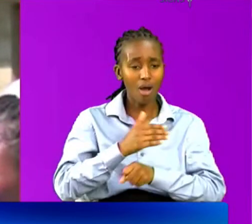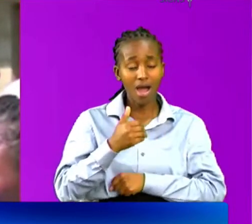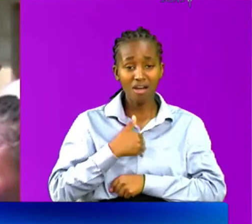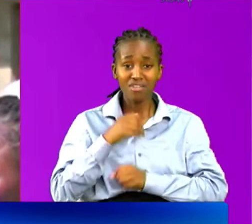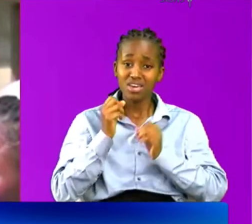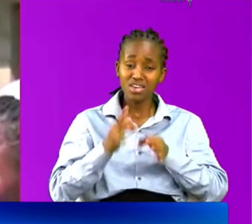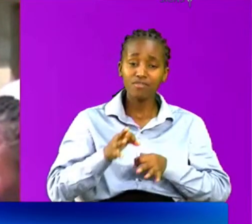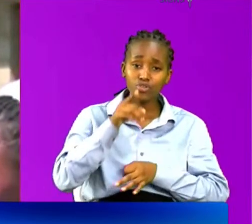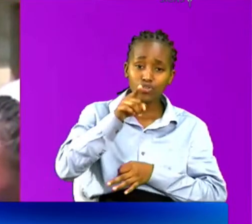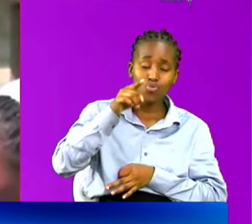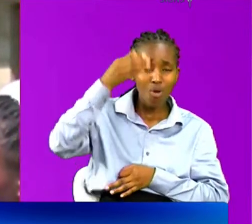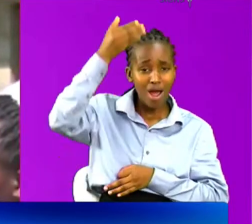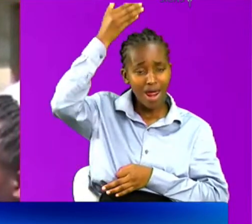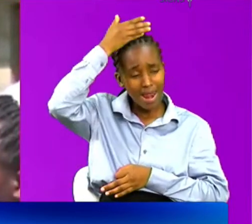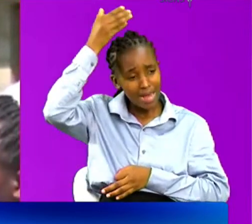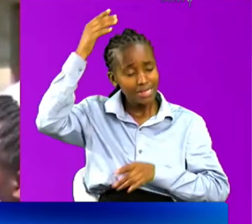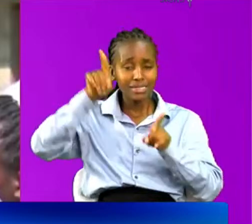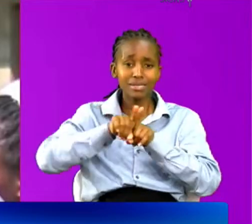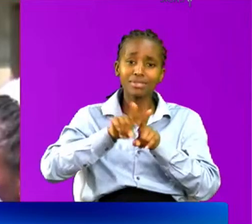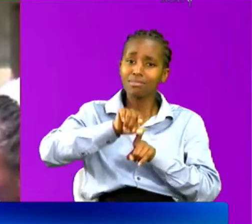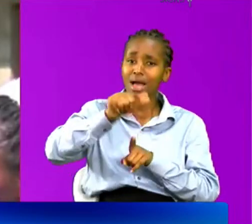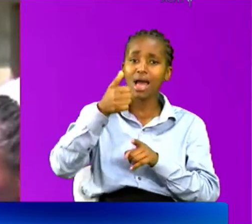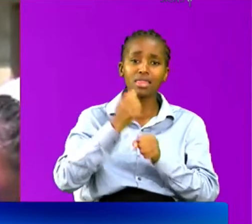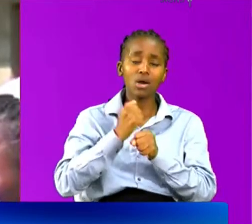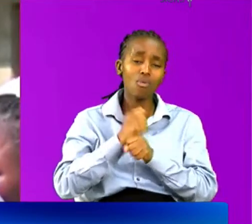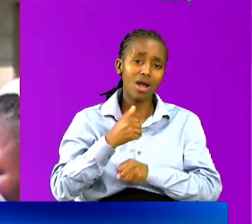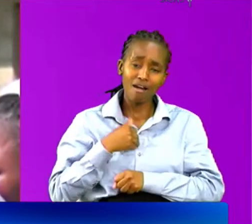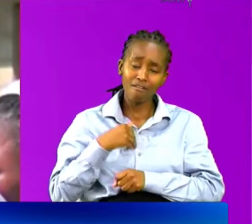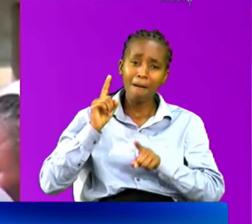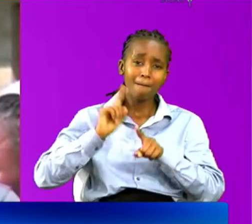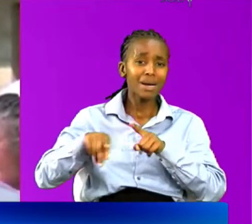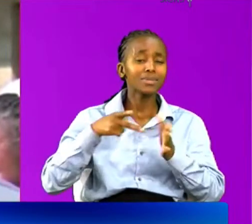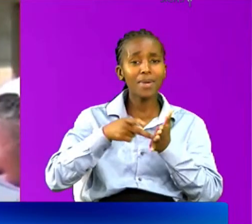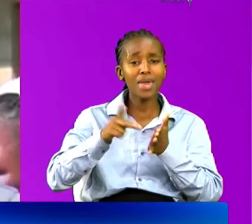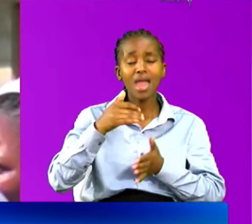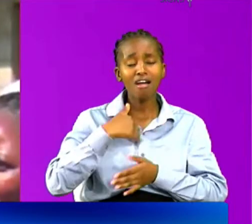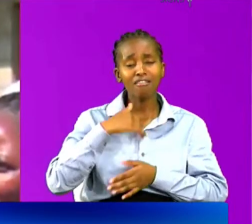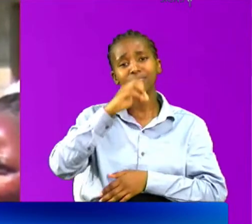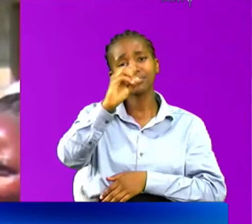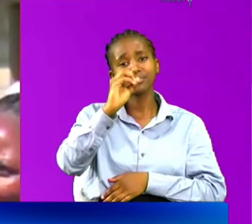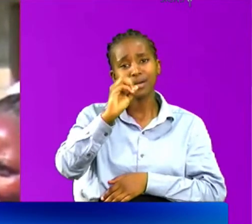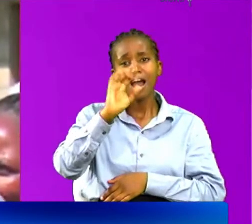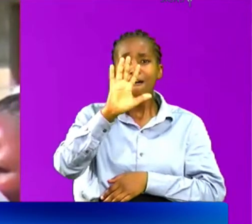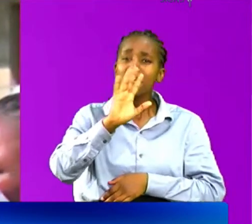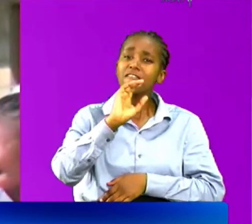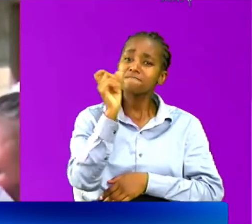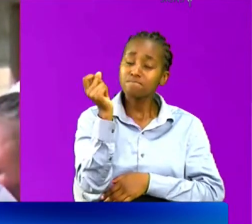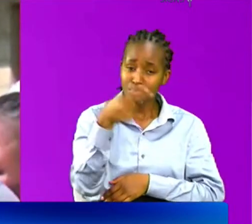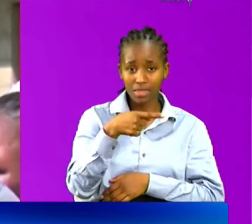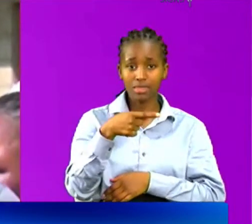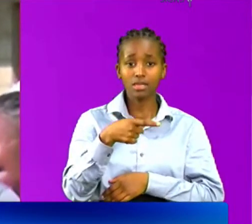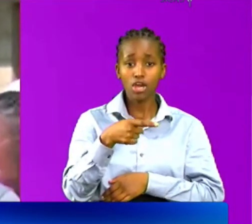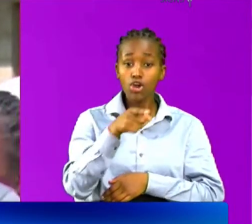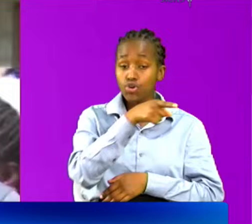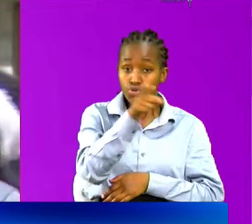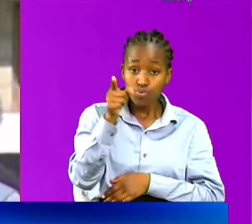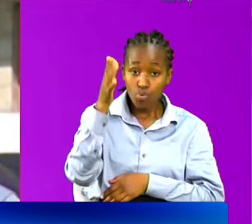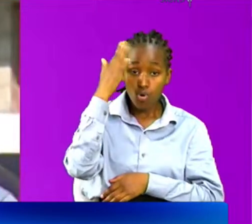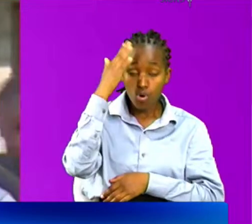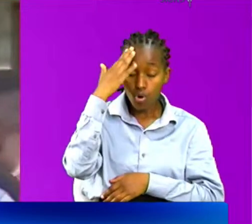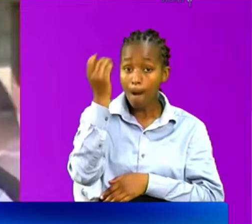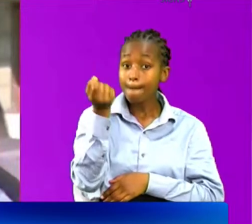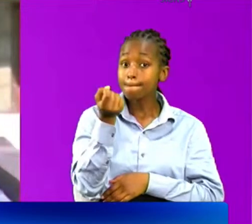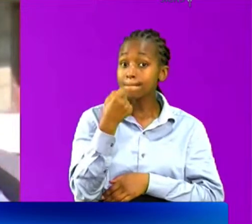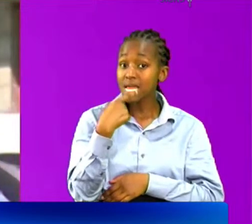hospital and you're not being paid for 5 months. And 5 months is for the medical staff. The